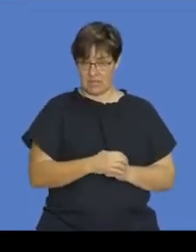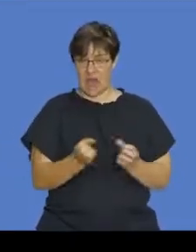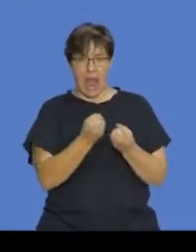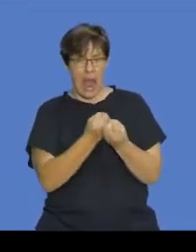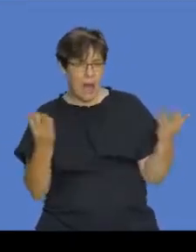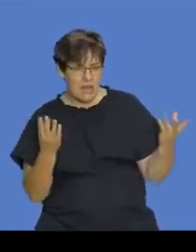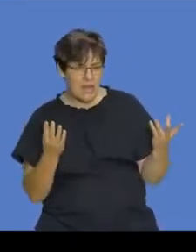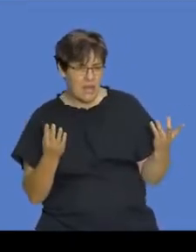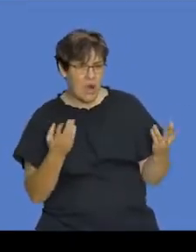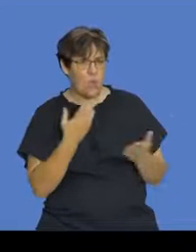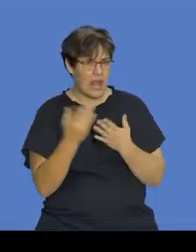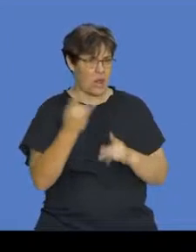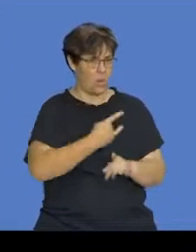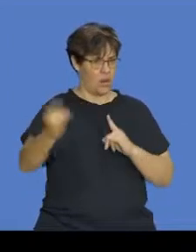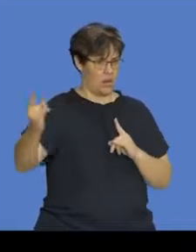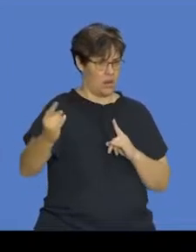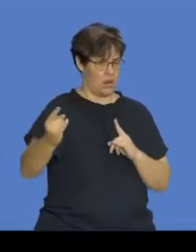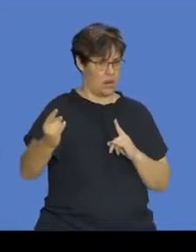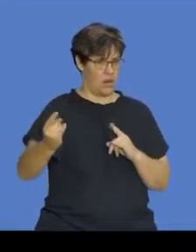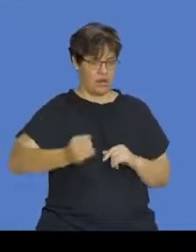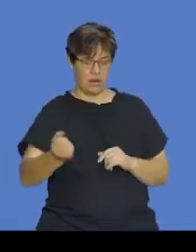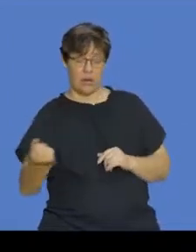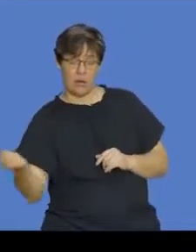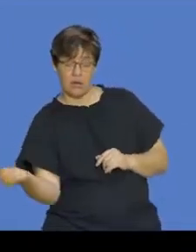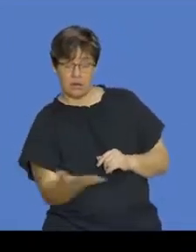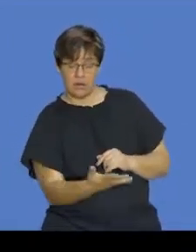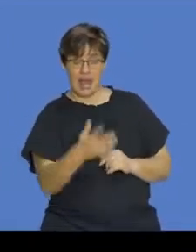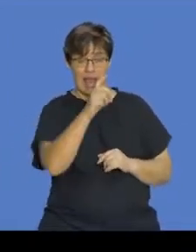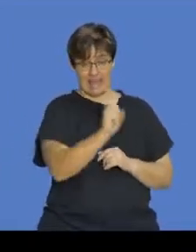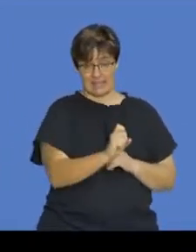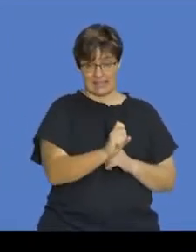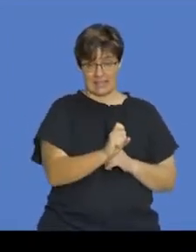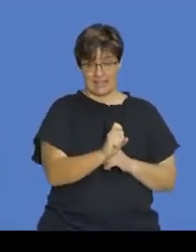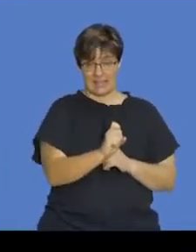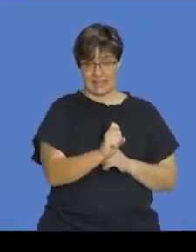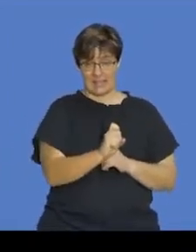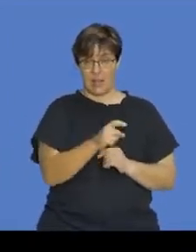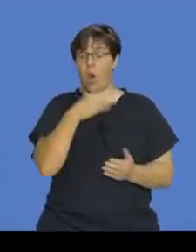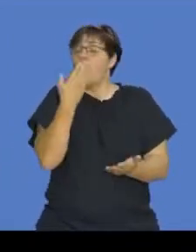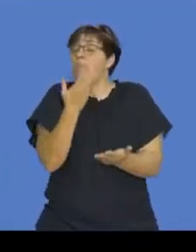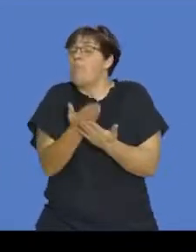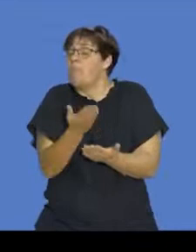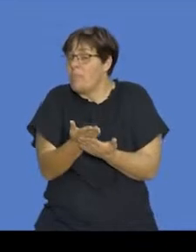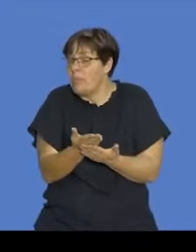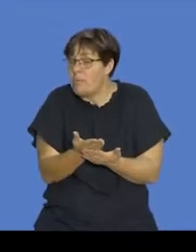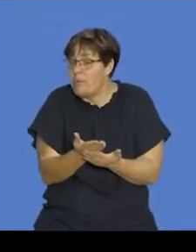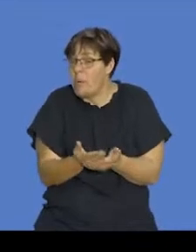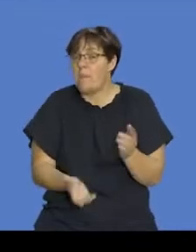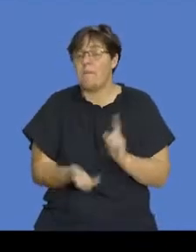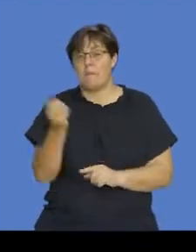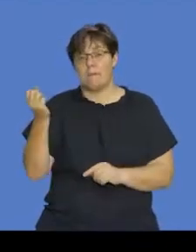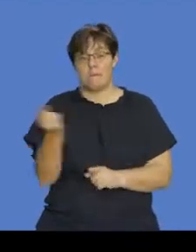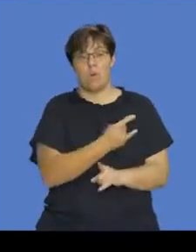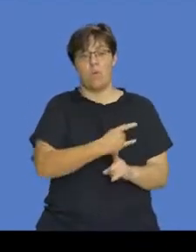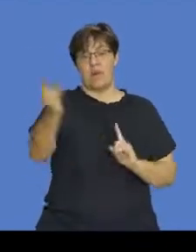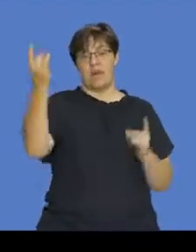many ways can we win rolling dice X? And what is the probability of rolling a